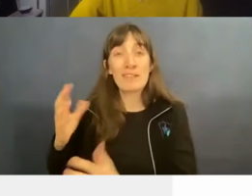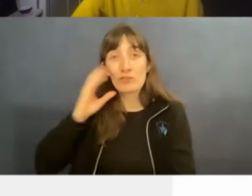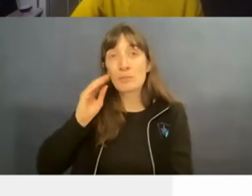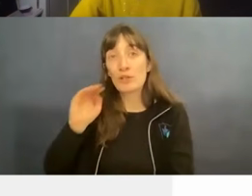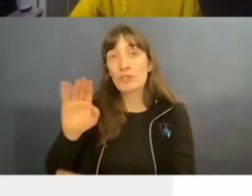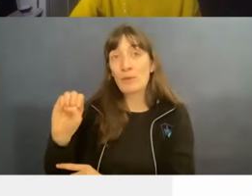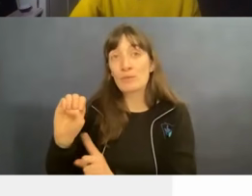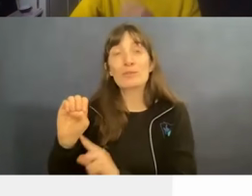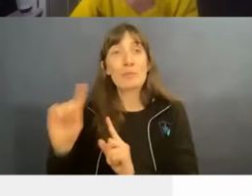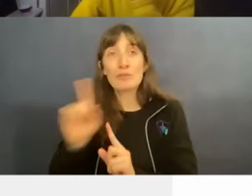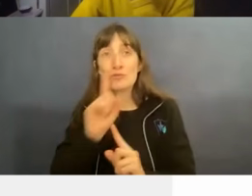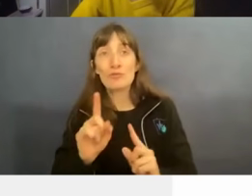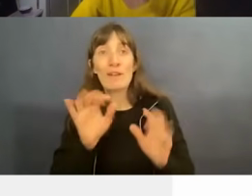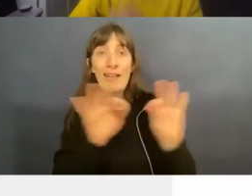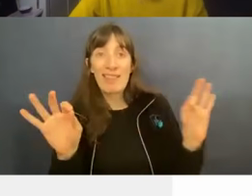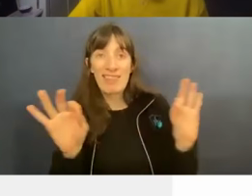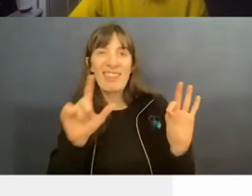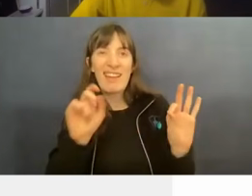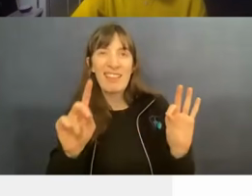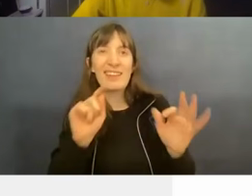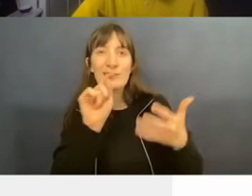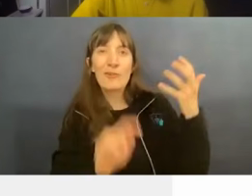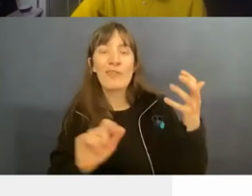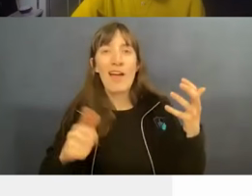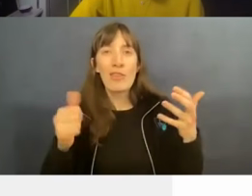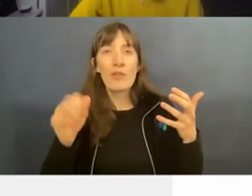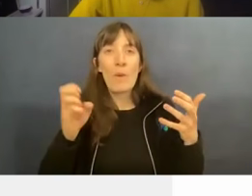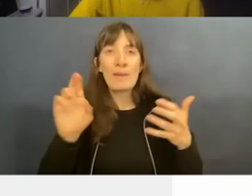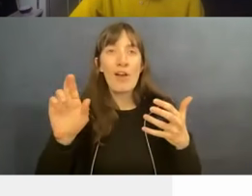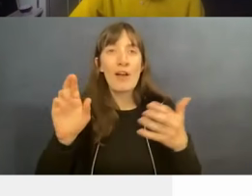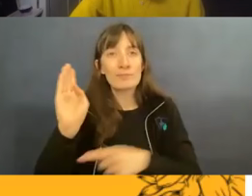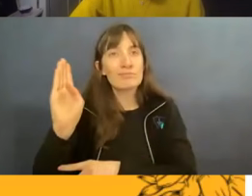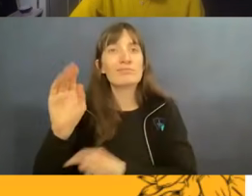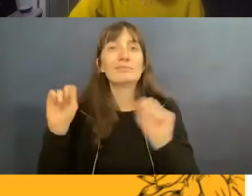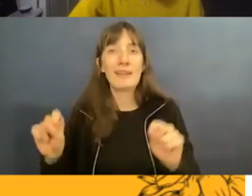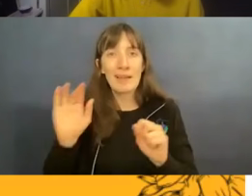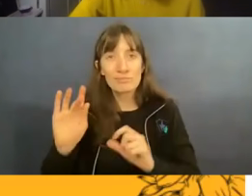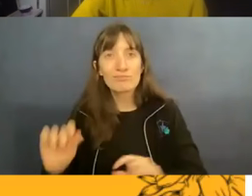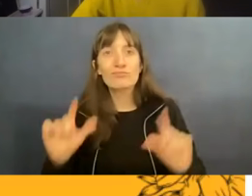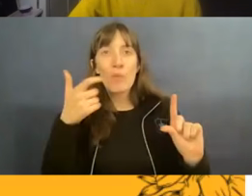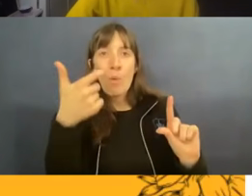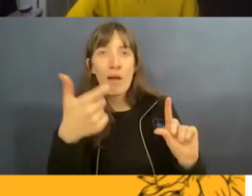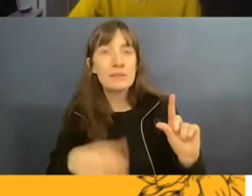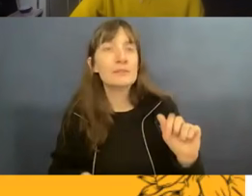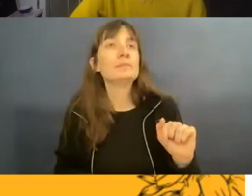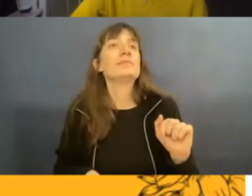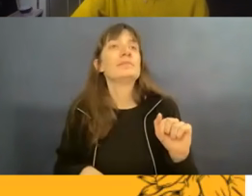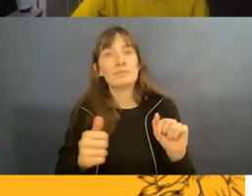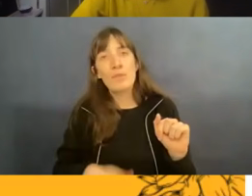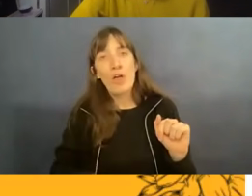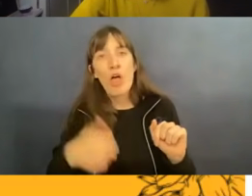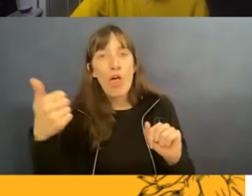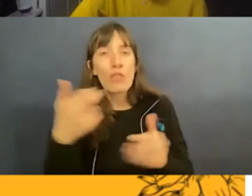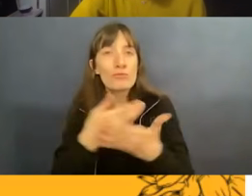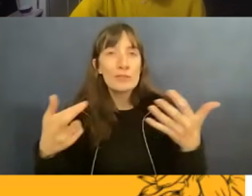So we'll make sure you have a link to those other webinars as well too. Lots of other resources, so that will be linked and